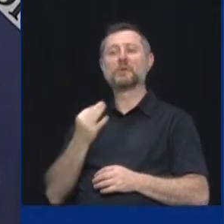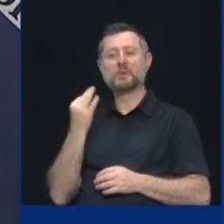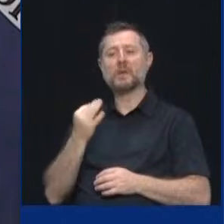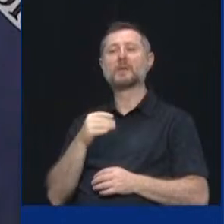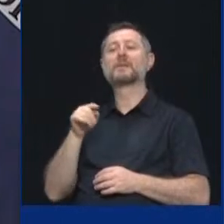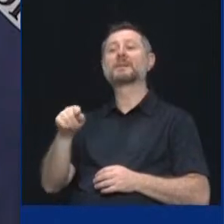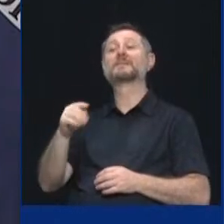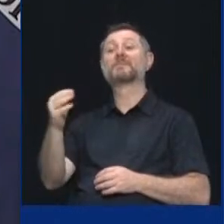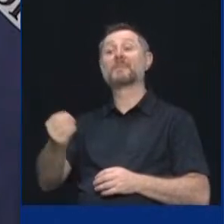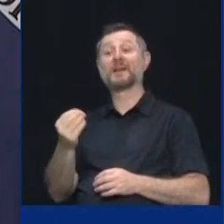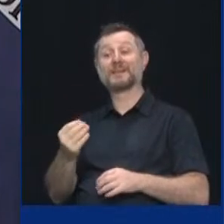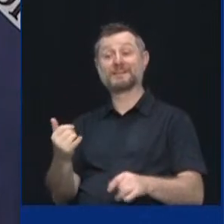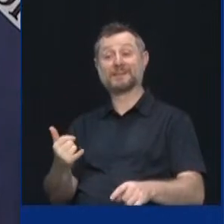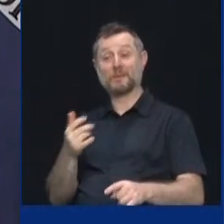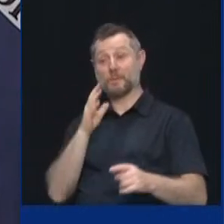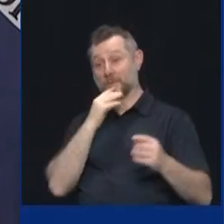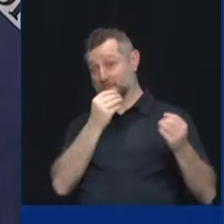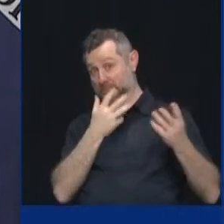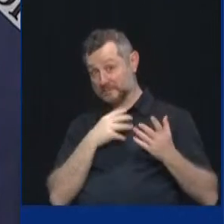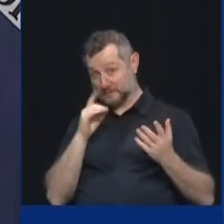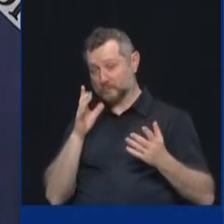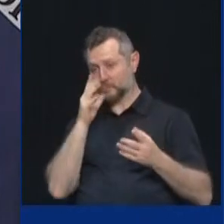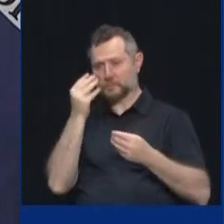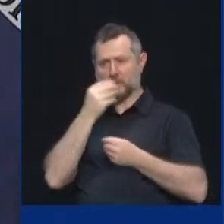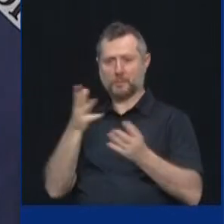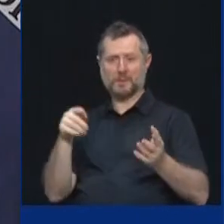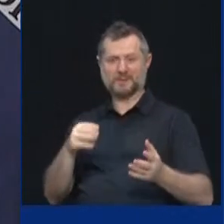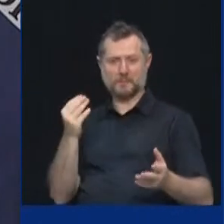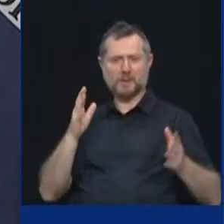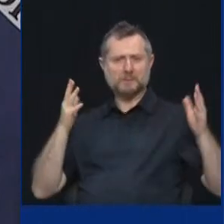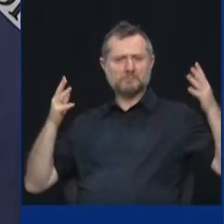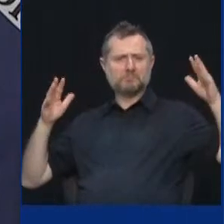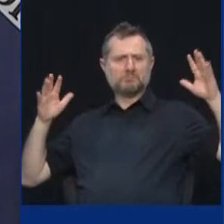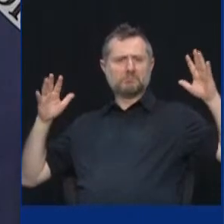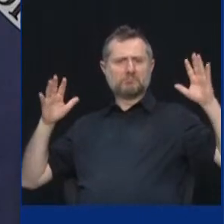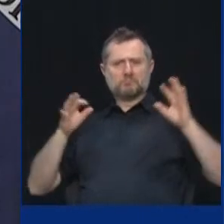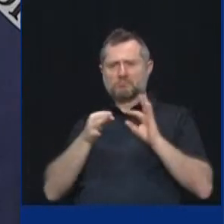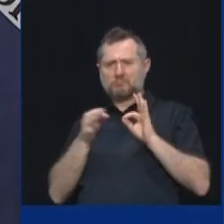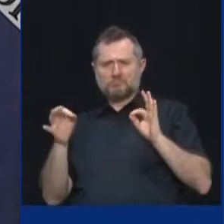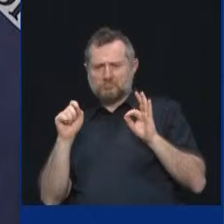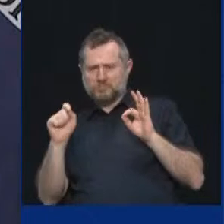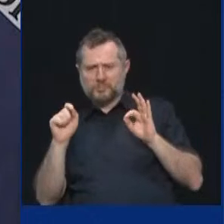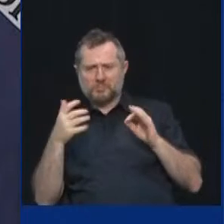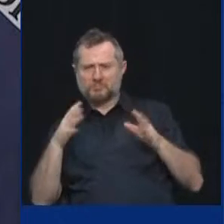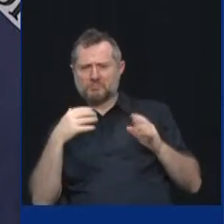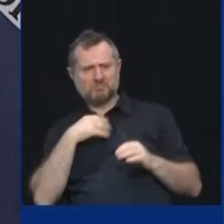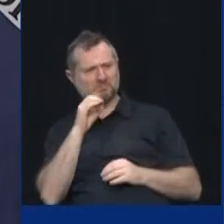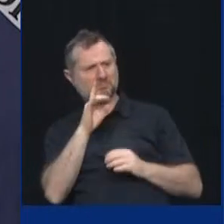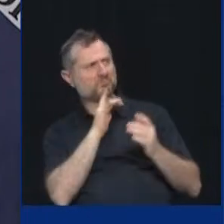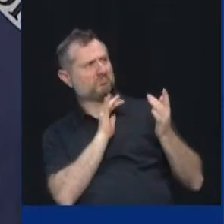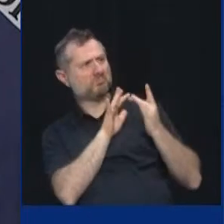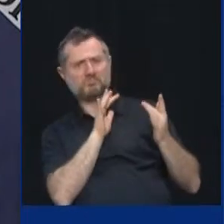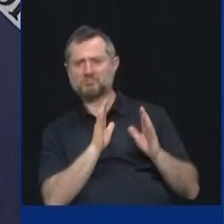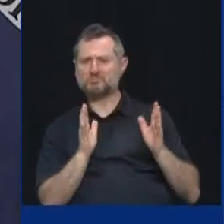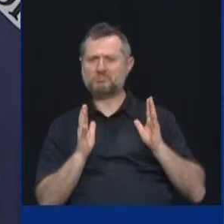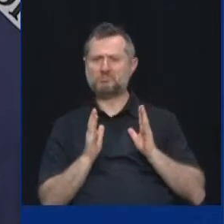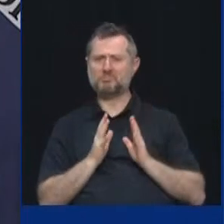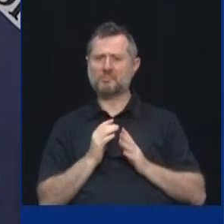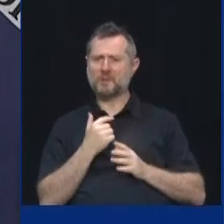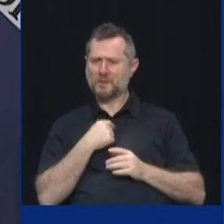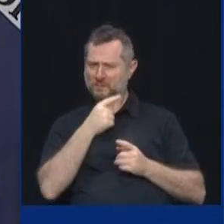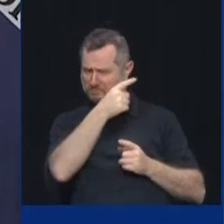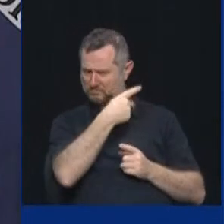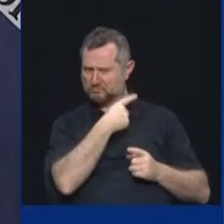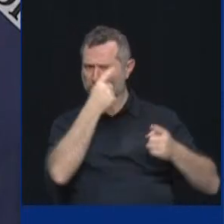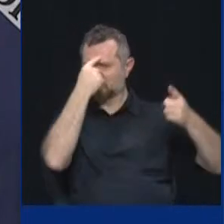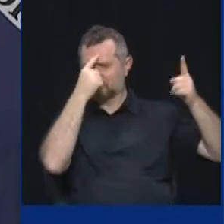after we talk to the CDC, and we talked to the CDC, and they agreed with